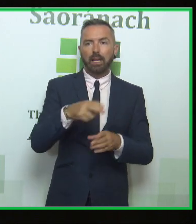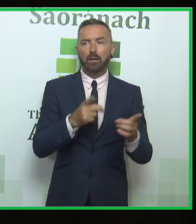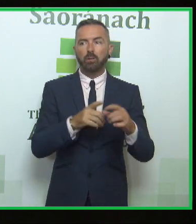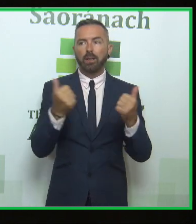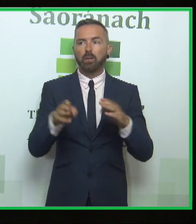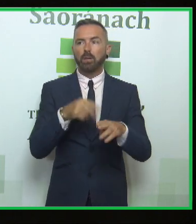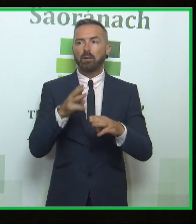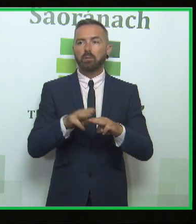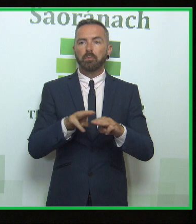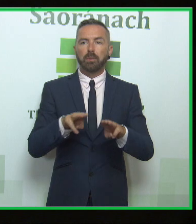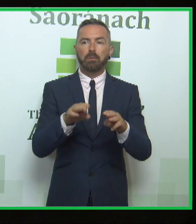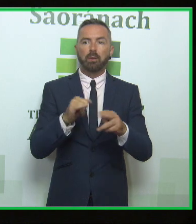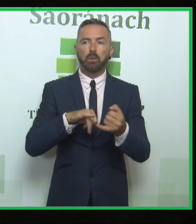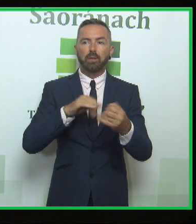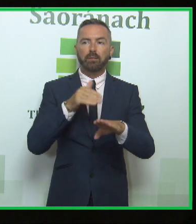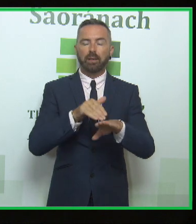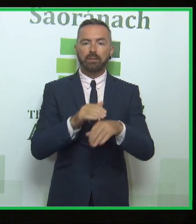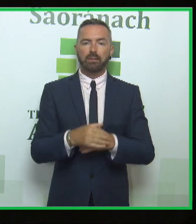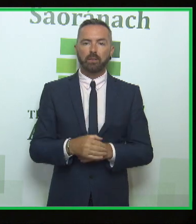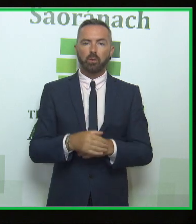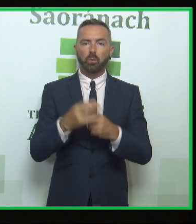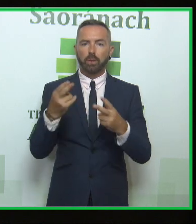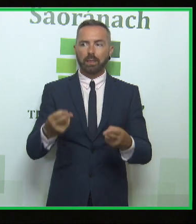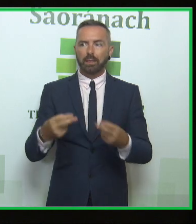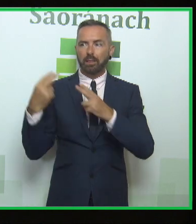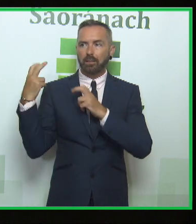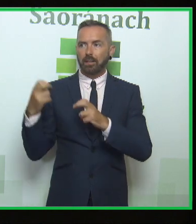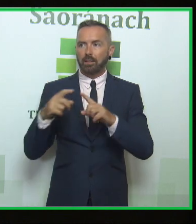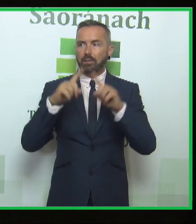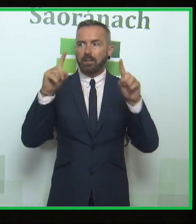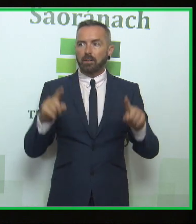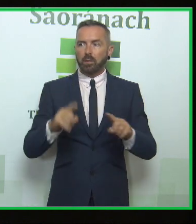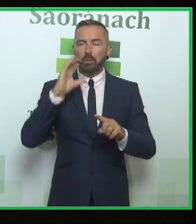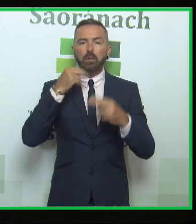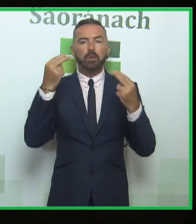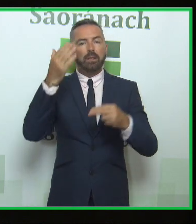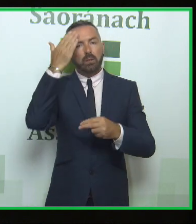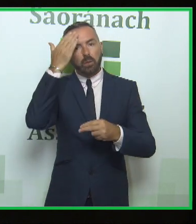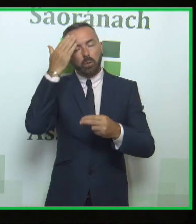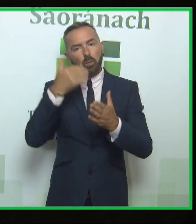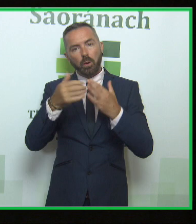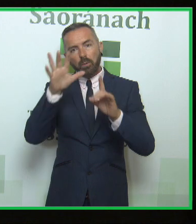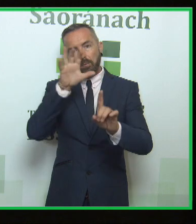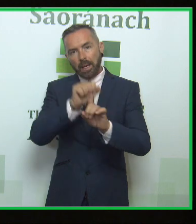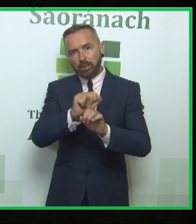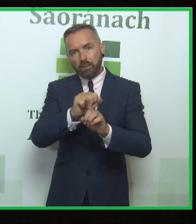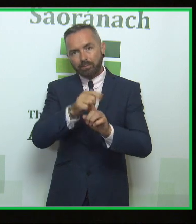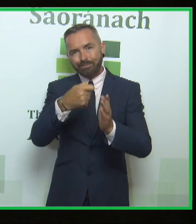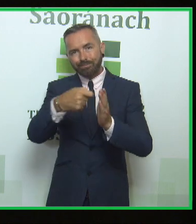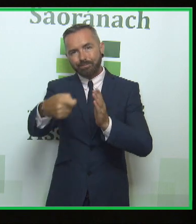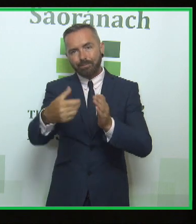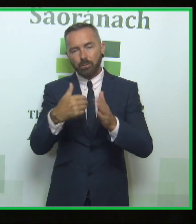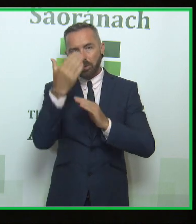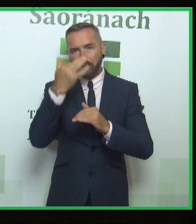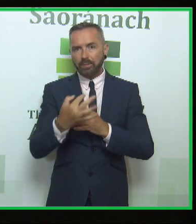affects. We need evaluation frameworks, and that's because we need to know what we're measuring, how we know it's successful, and